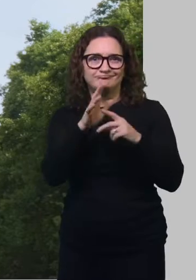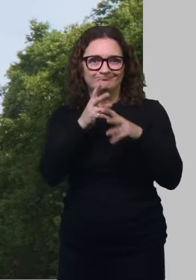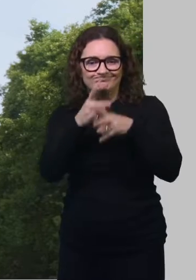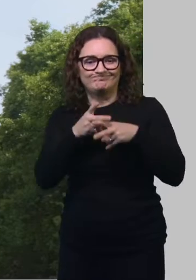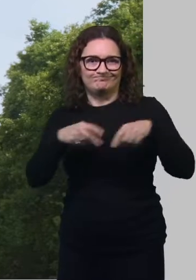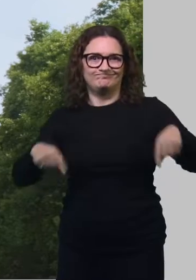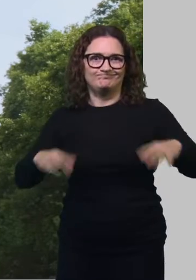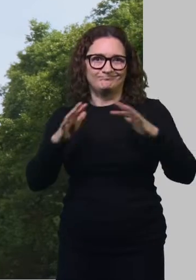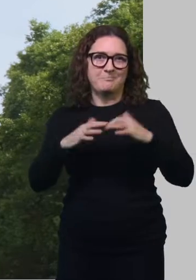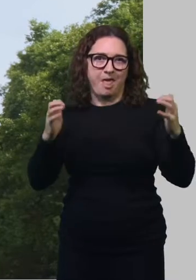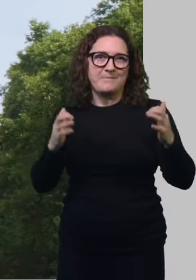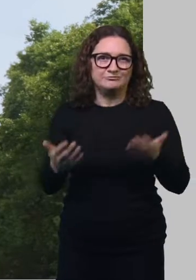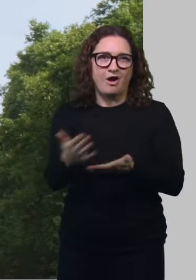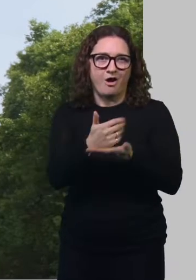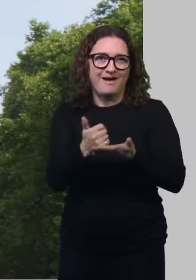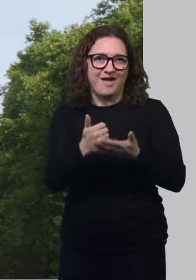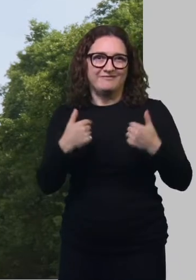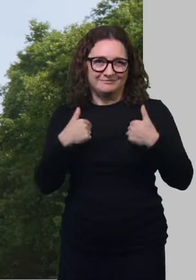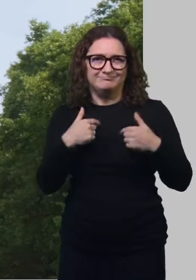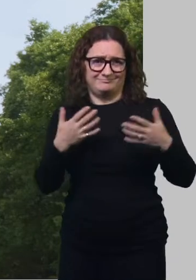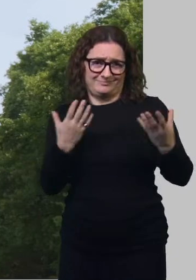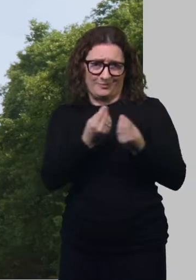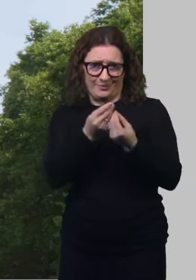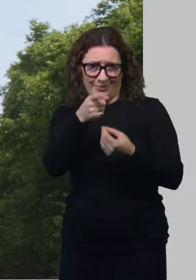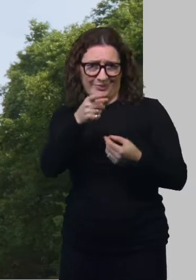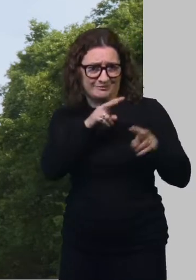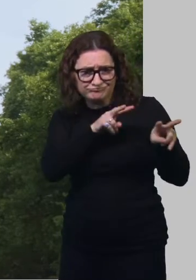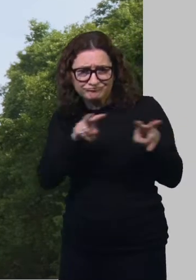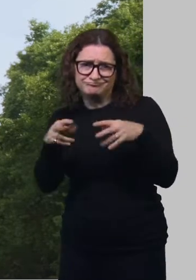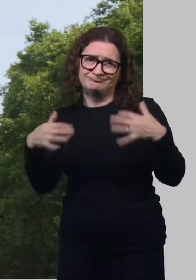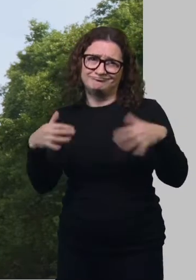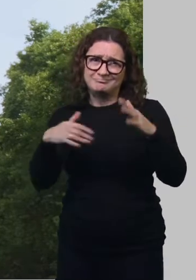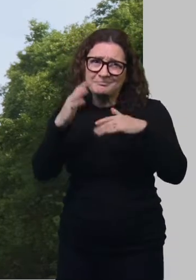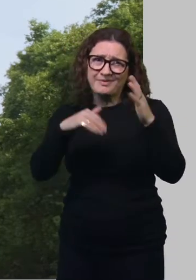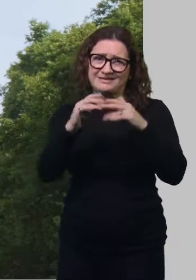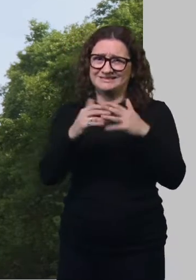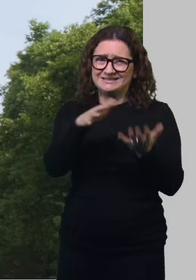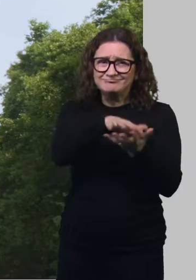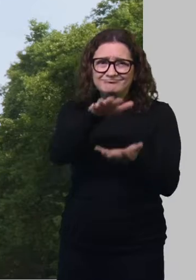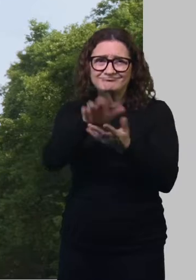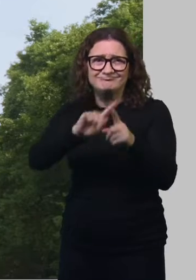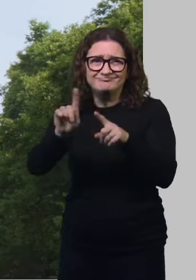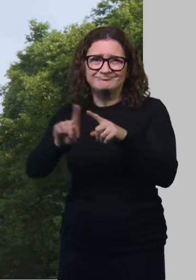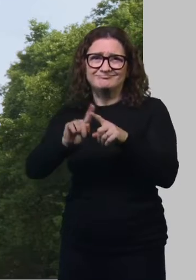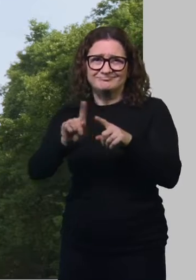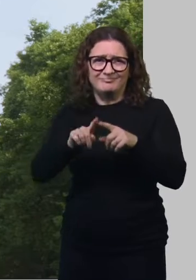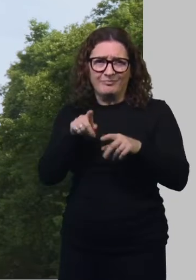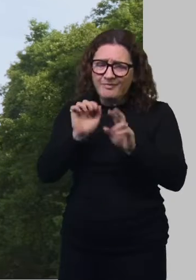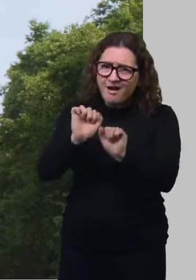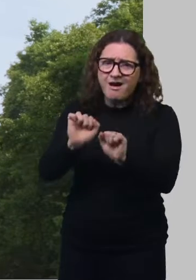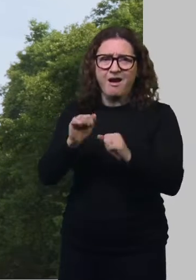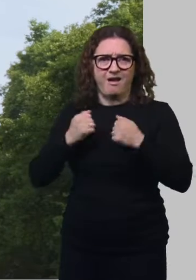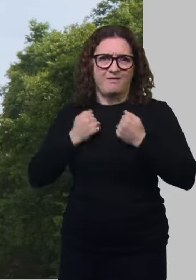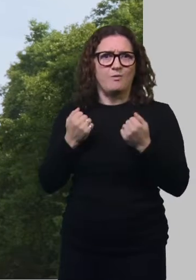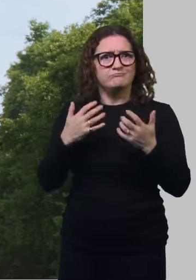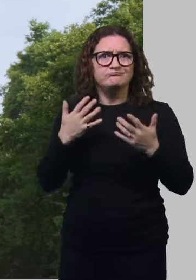visit today. Together we will explore our wonderful building and collections. In this tour, you will find out all about the archives,